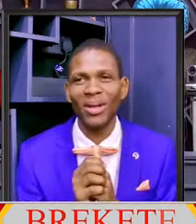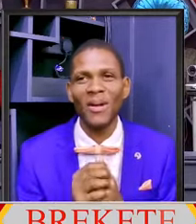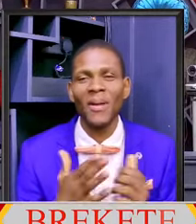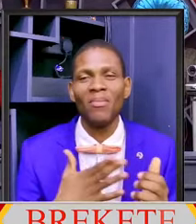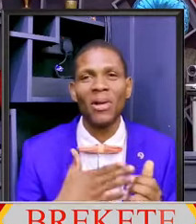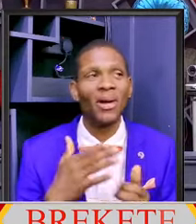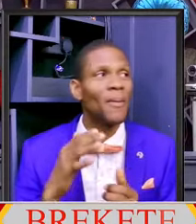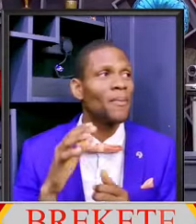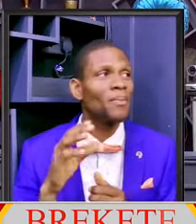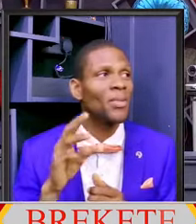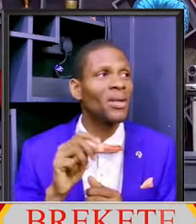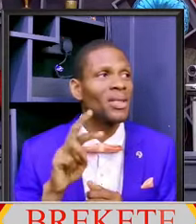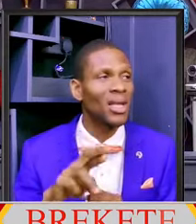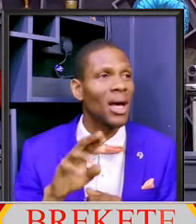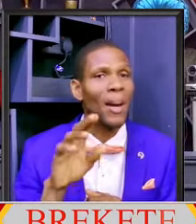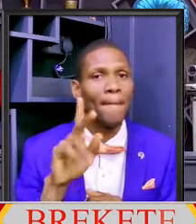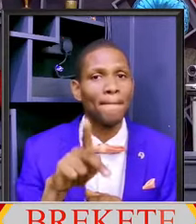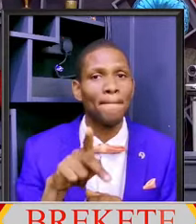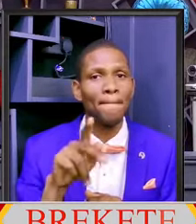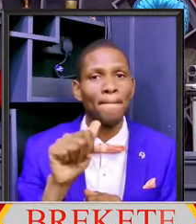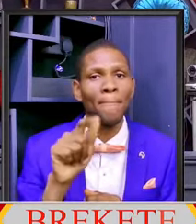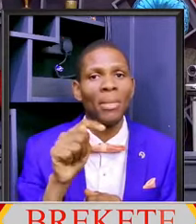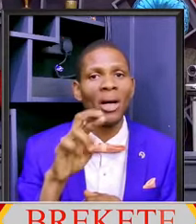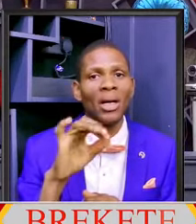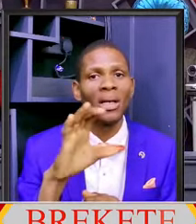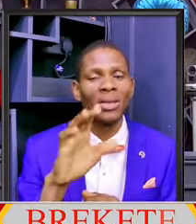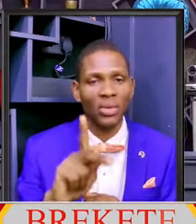My honor, Mr. Patrick Otoro